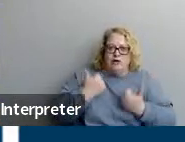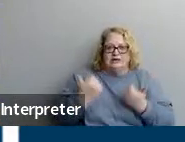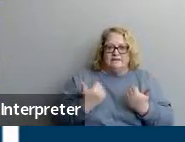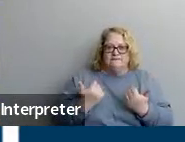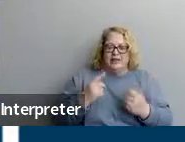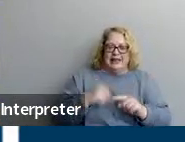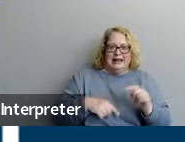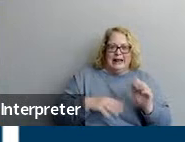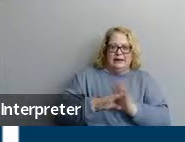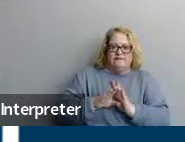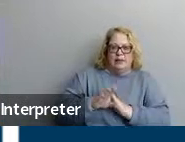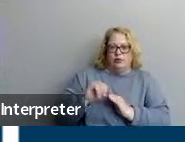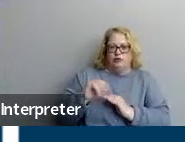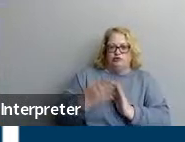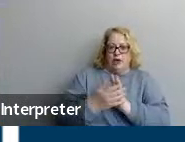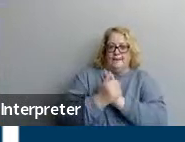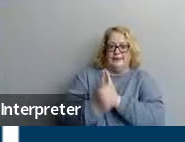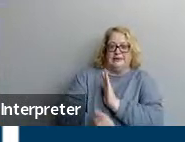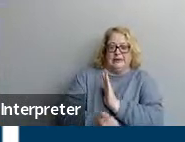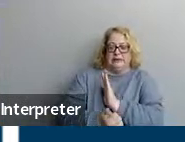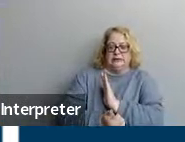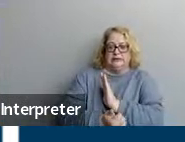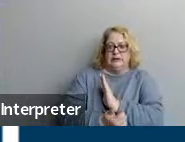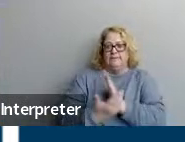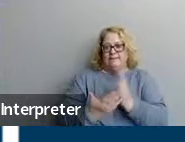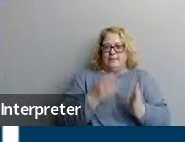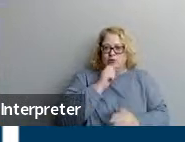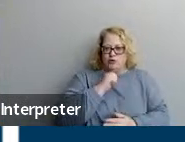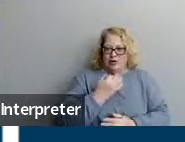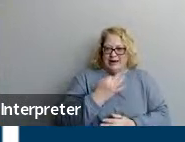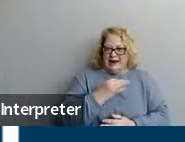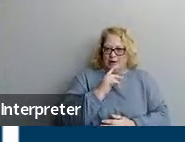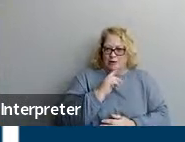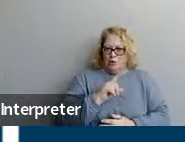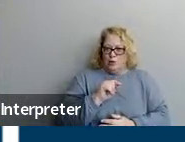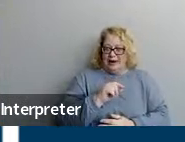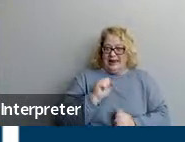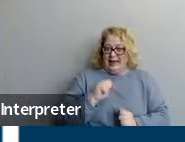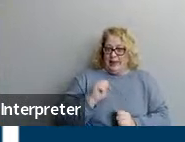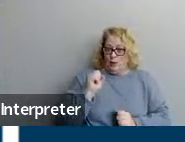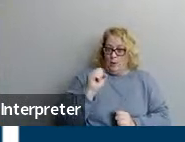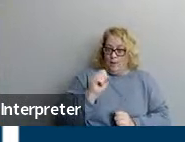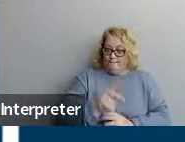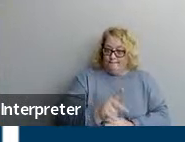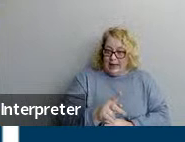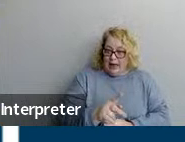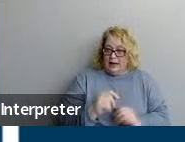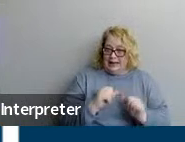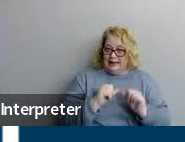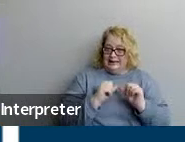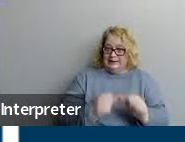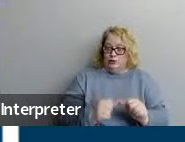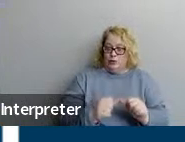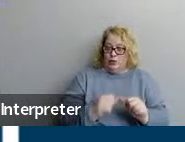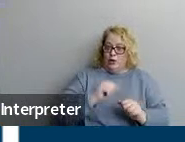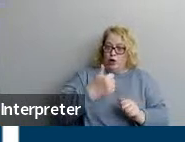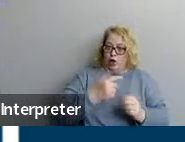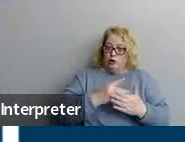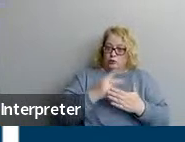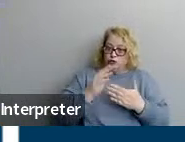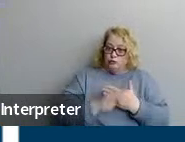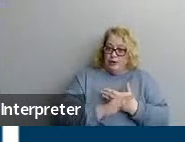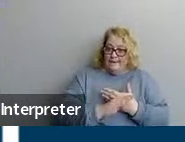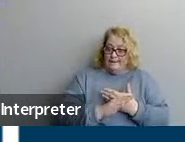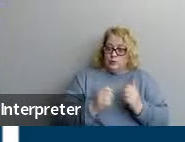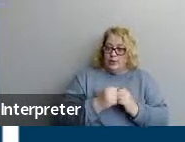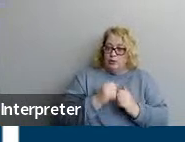able to do job skills. And let's say they're 19 or 20 years old. Are they able to go back and continue at our other programs